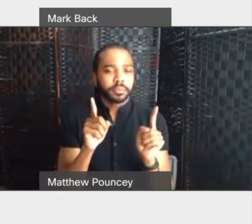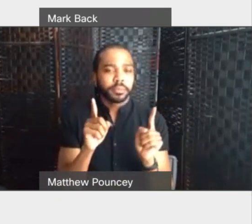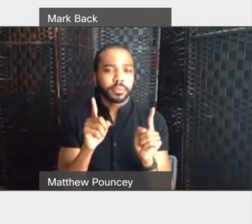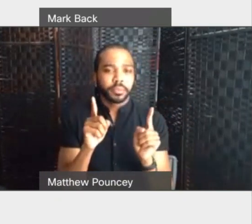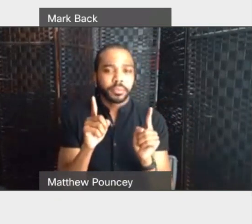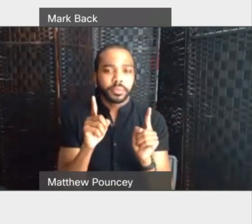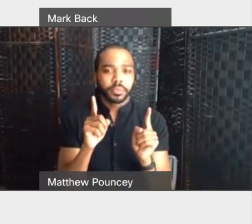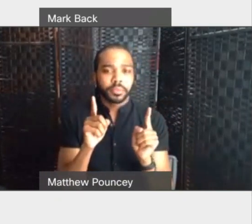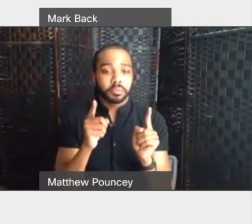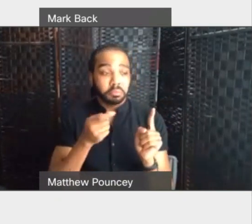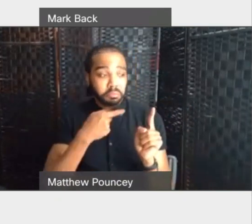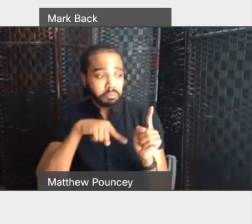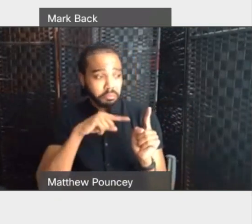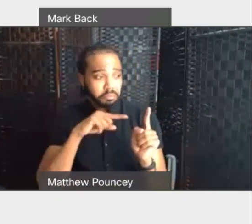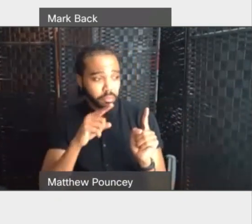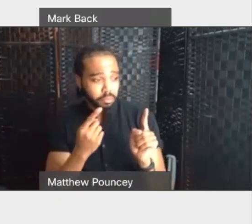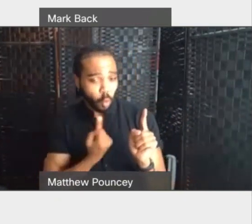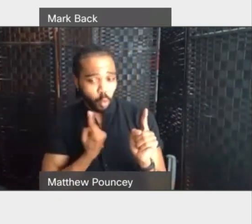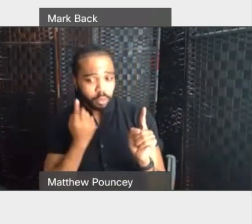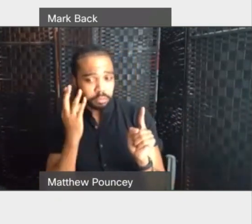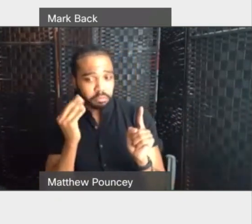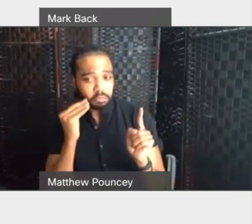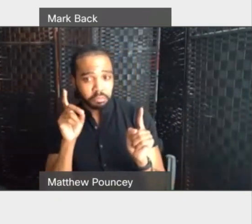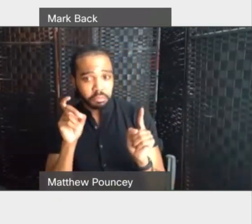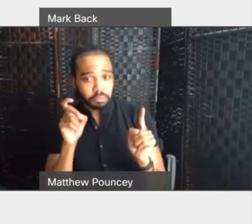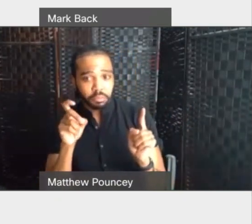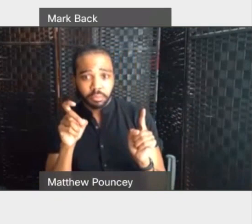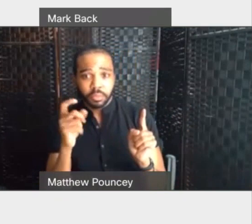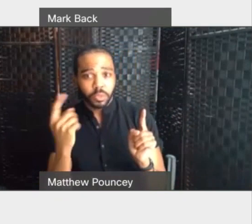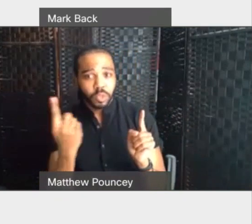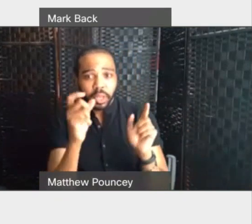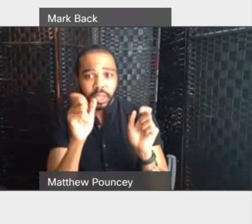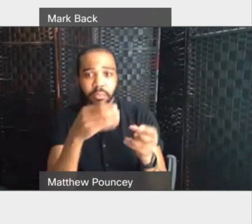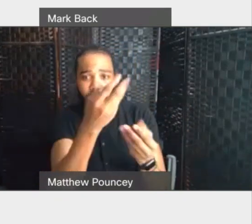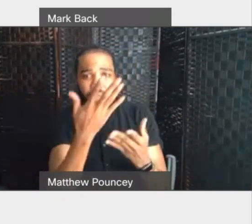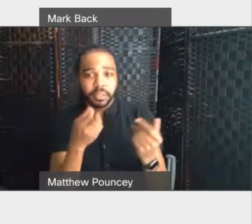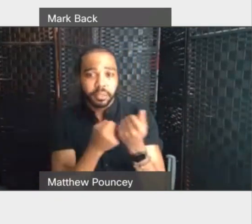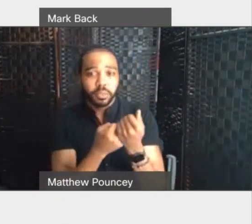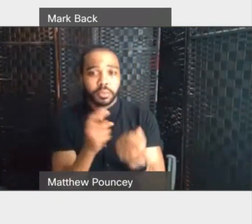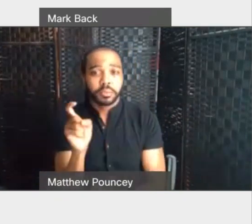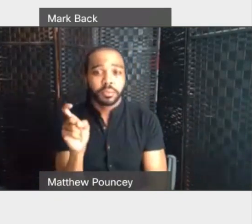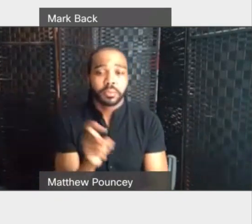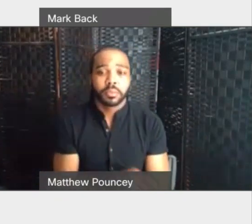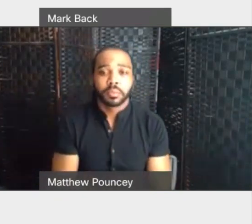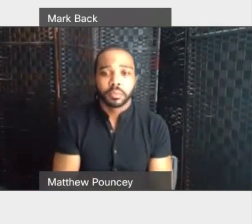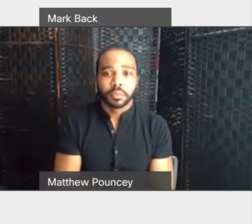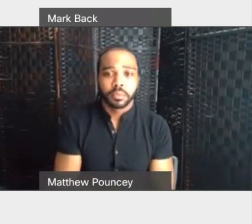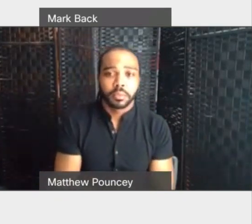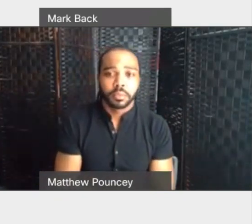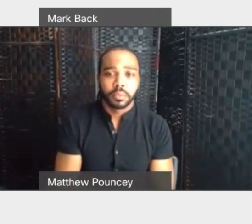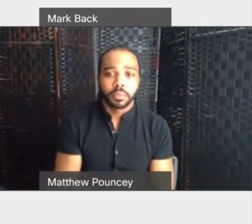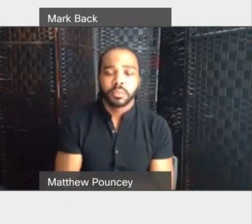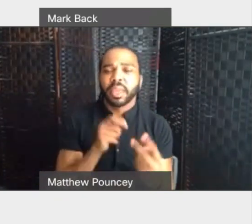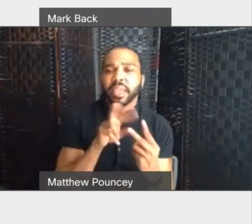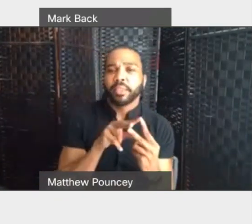are we the only one having these issues, and is there someone who can provide support? And either Winslow